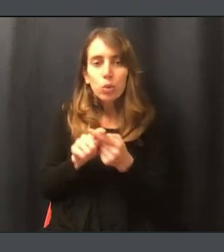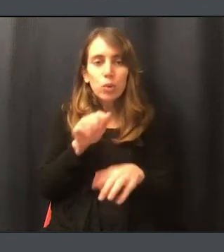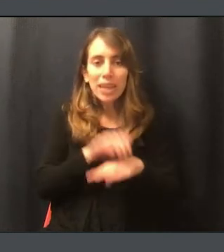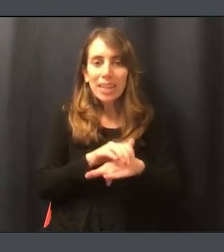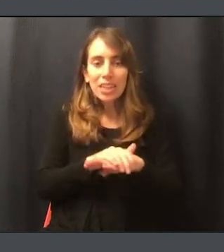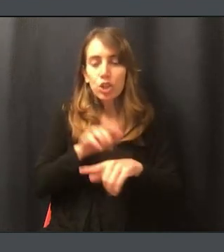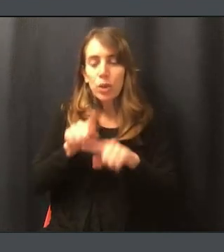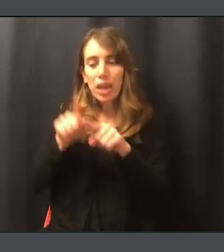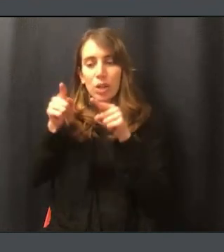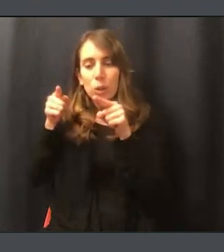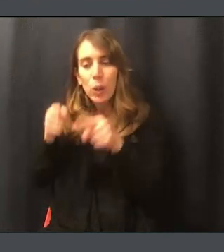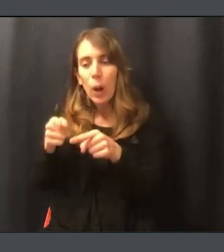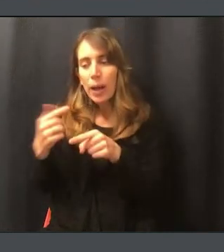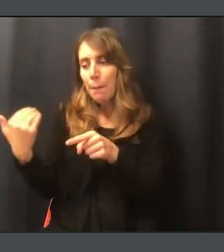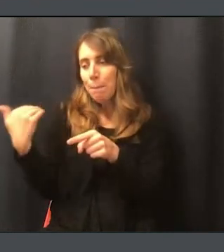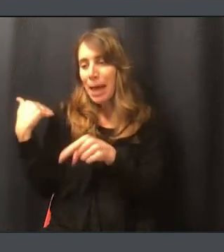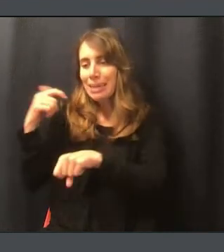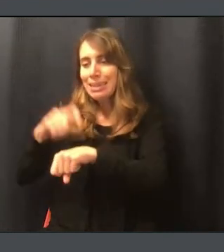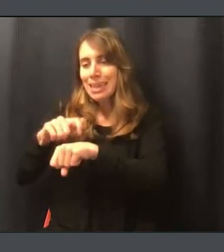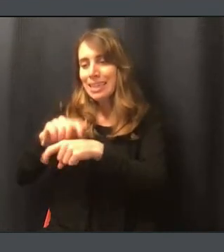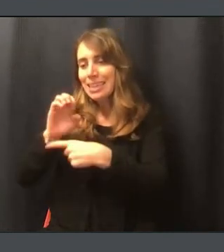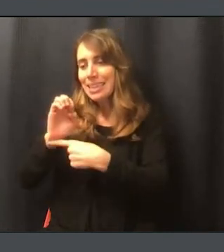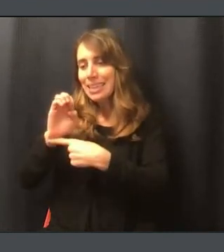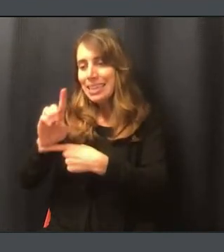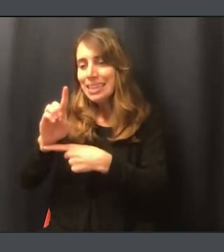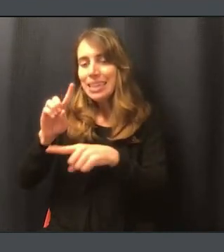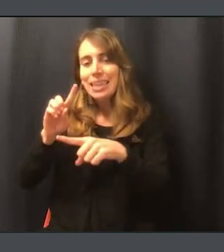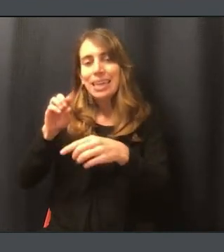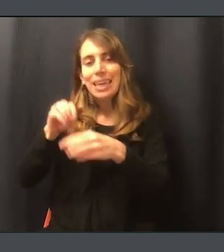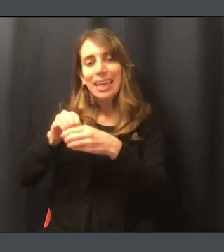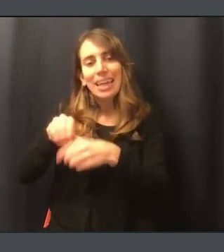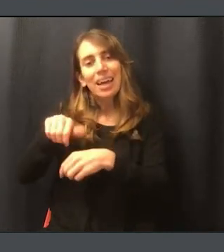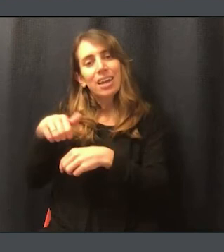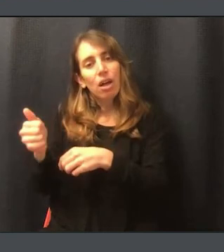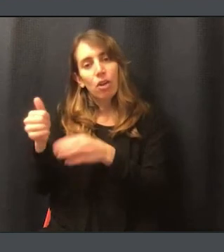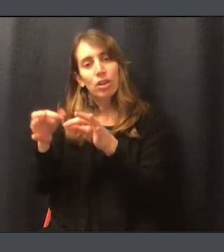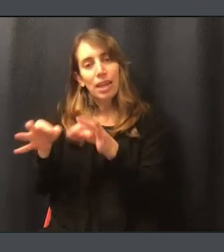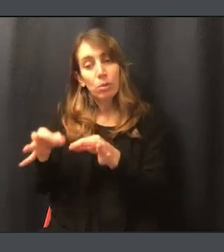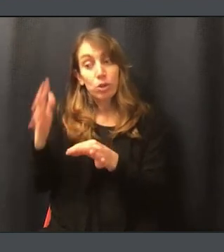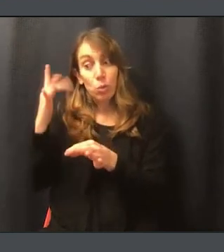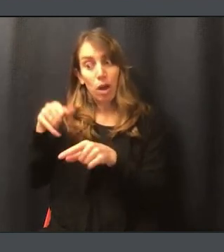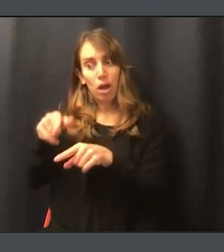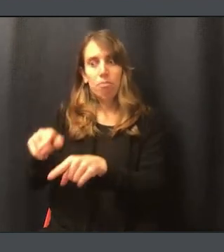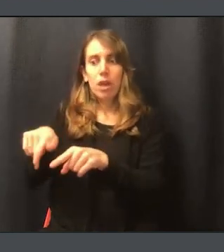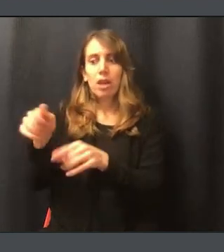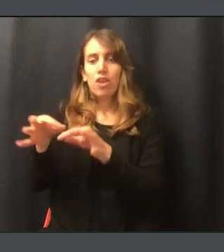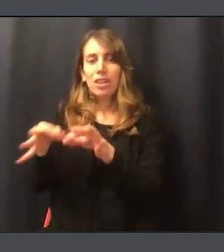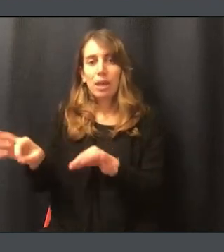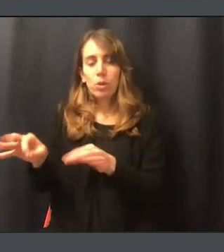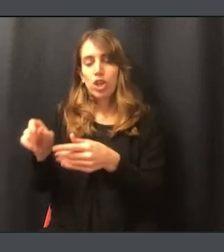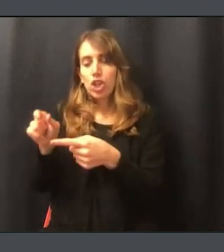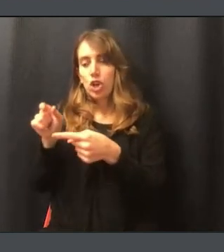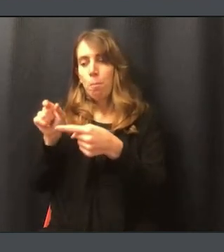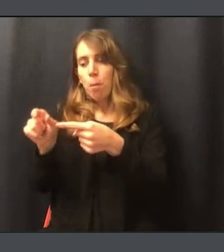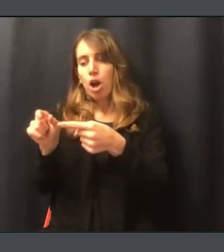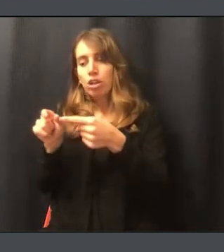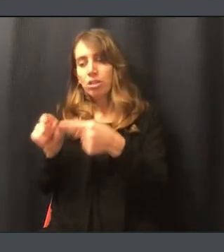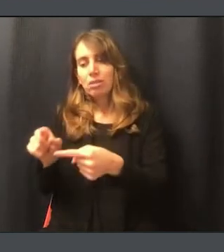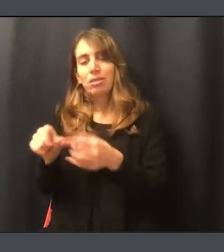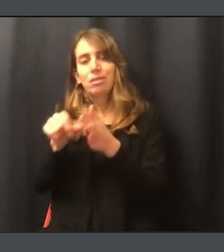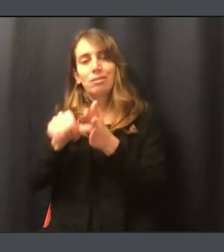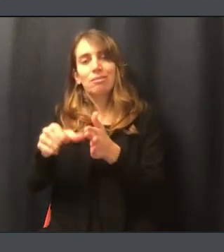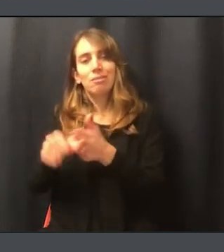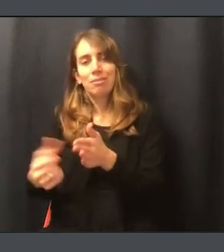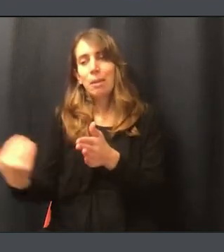past tense ed in a language that's not English because that other language is going to mark past tense differently, right? And that might not be a problem for the kid, right? You